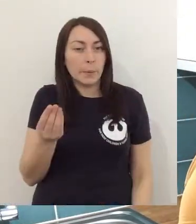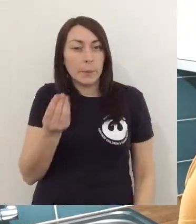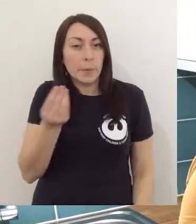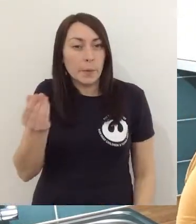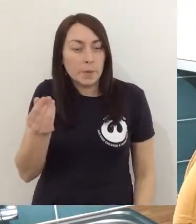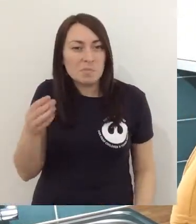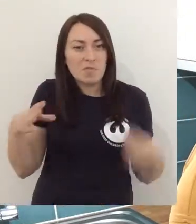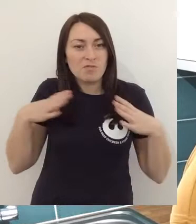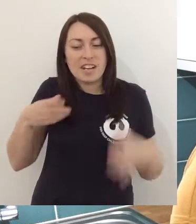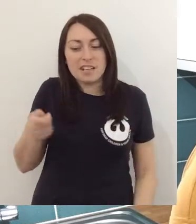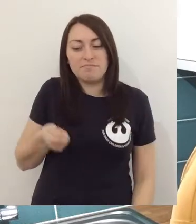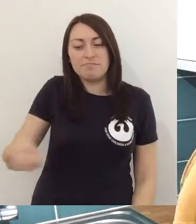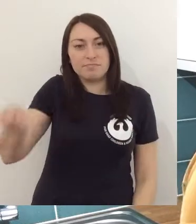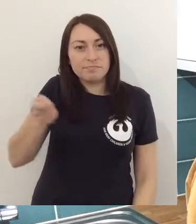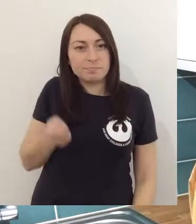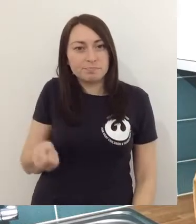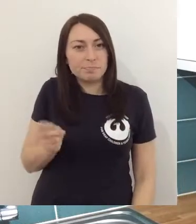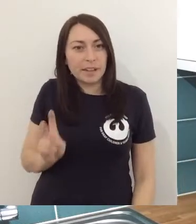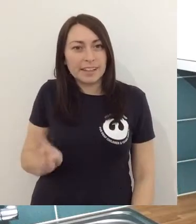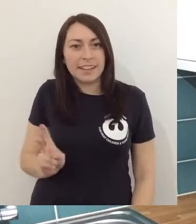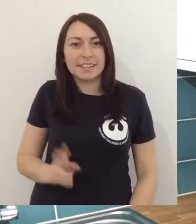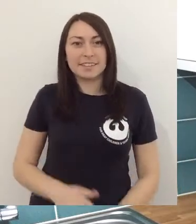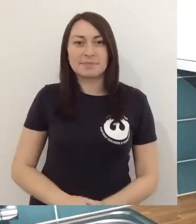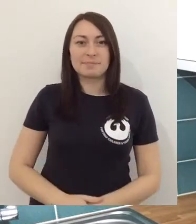Almost there, almost ready to flip it again.